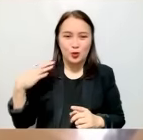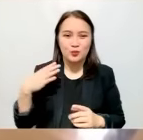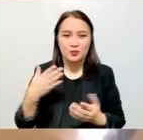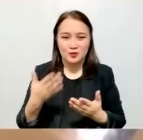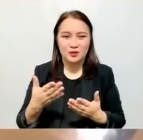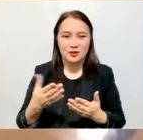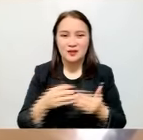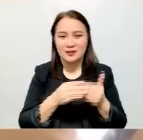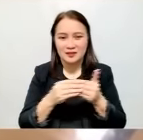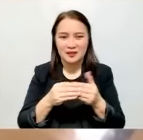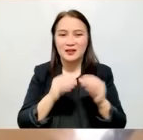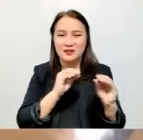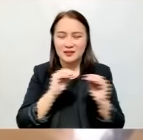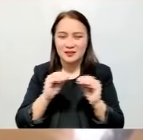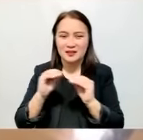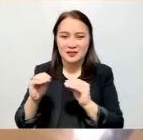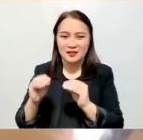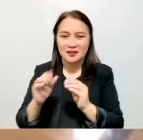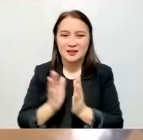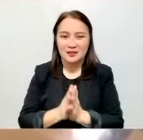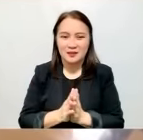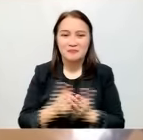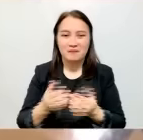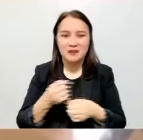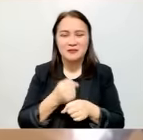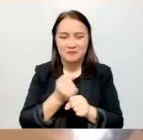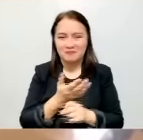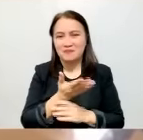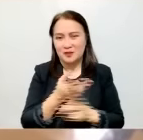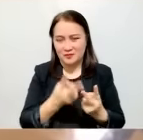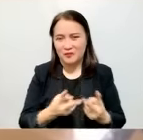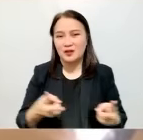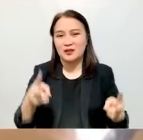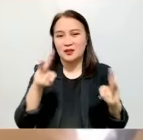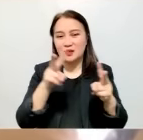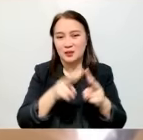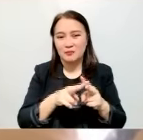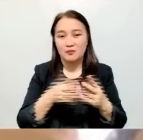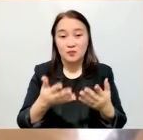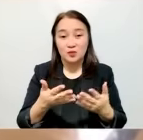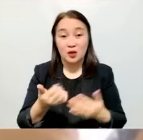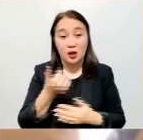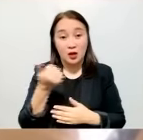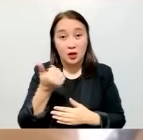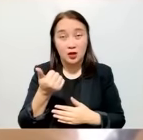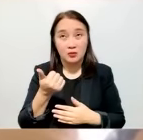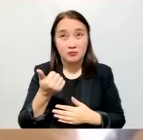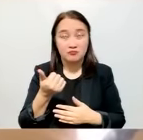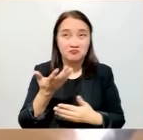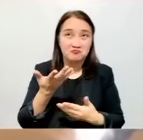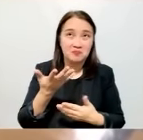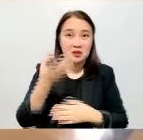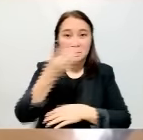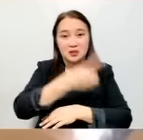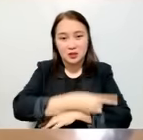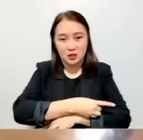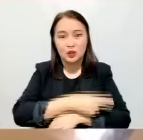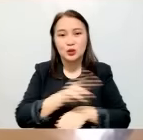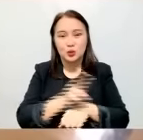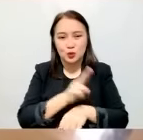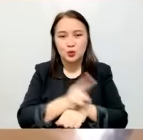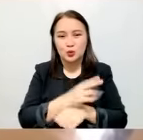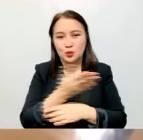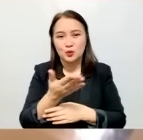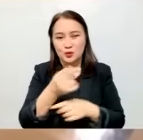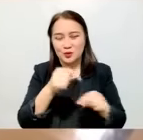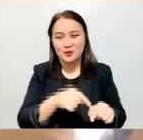and so that makes him very, very valuable. The only thing is we're only going to get him for a couple of days, so we're trying to use and abuse him right now